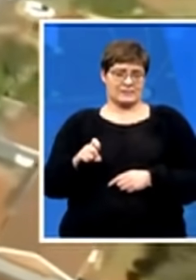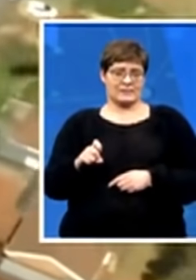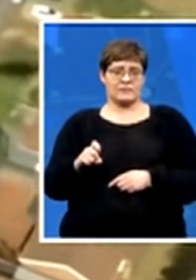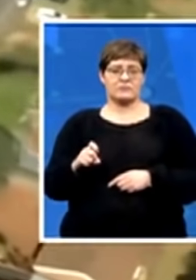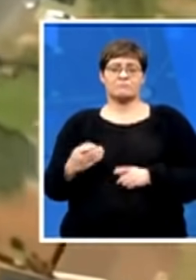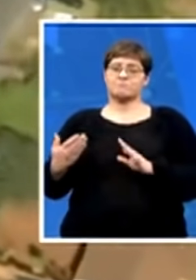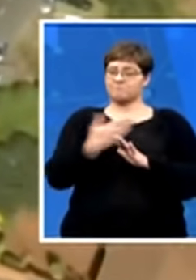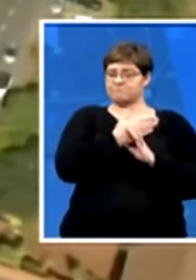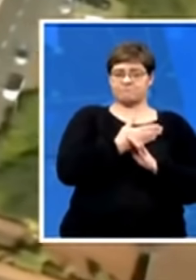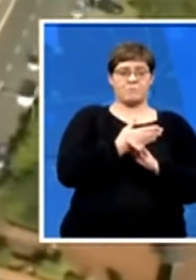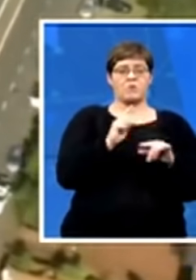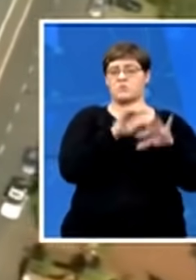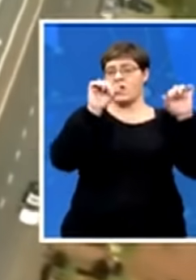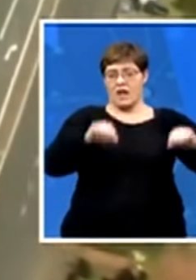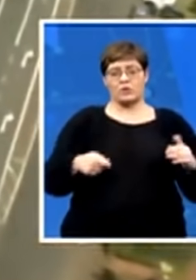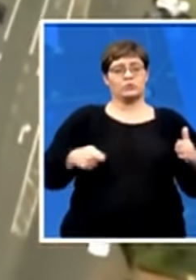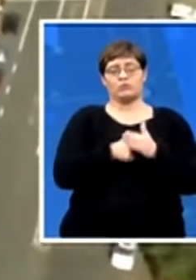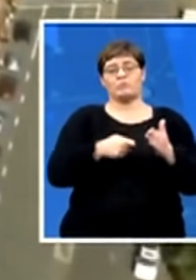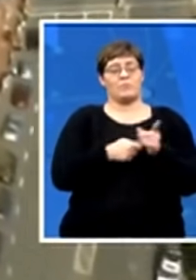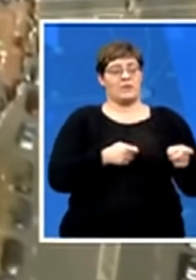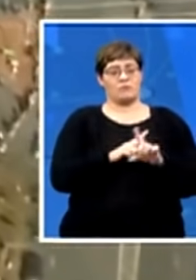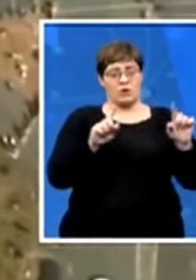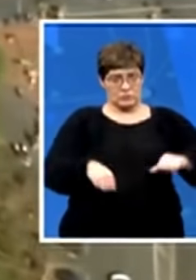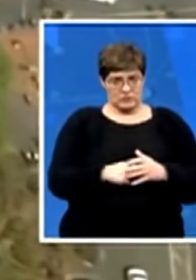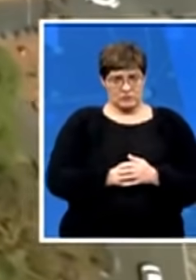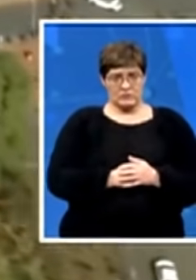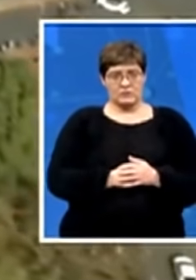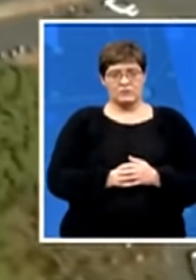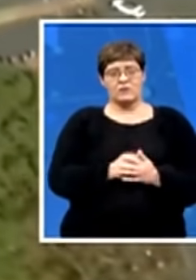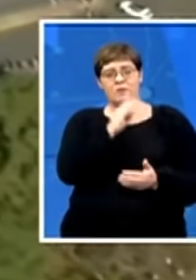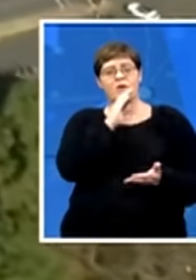shopping. We're going to be making sure that we give you rolling